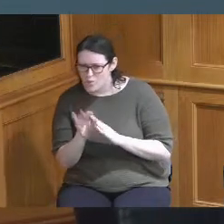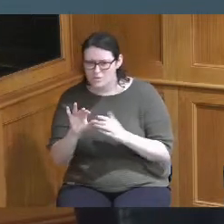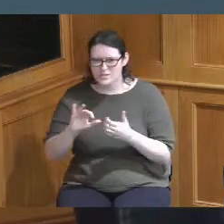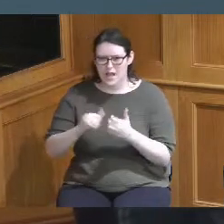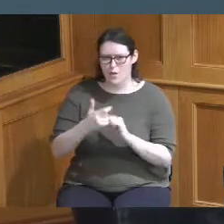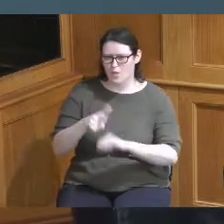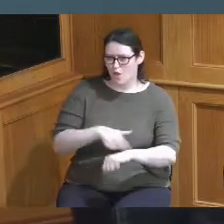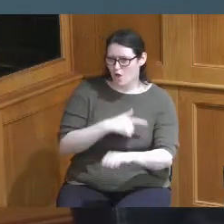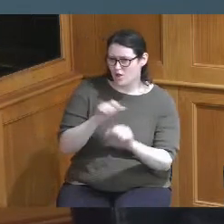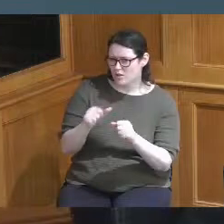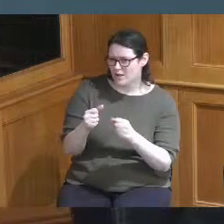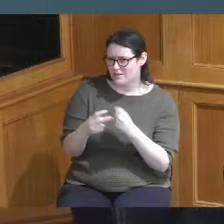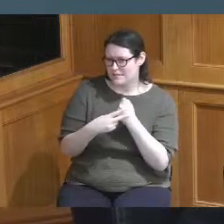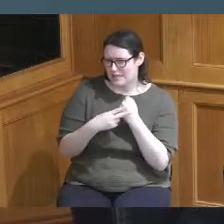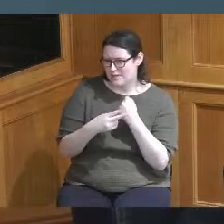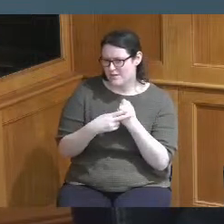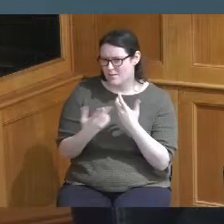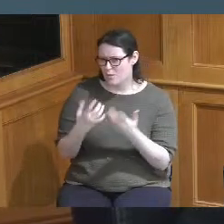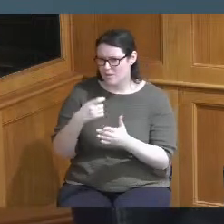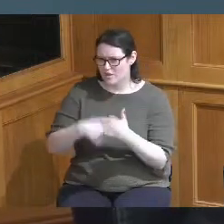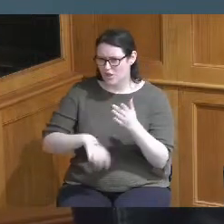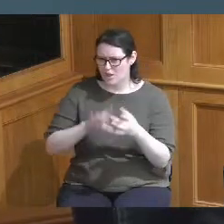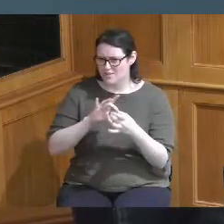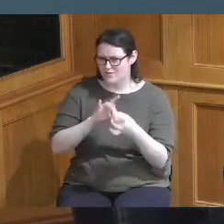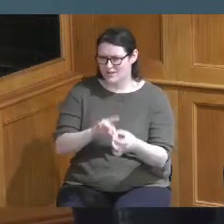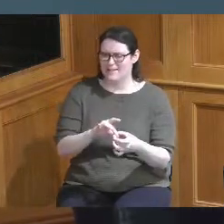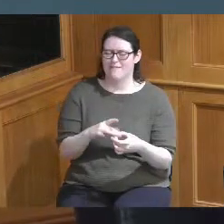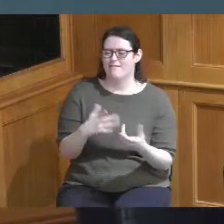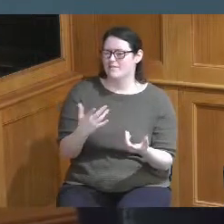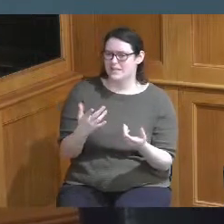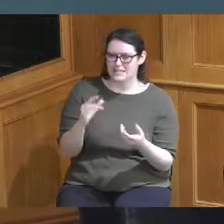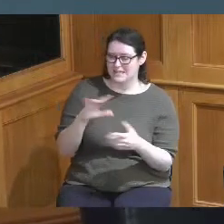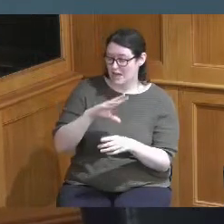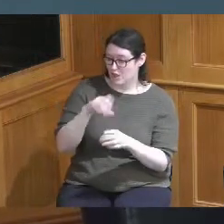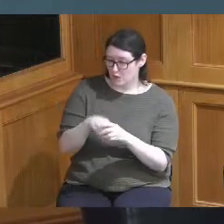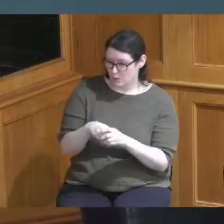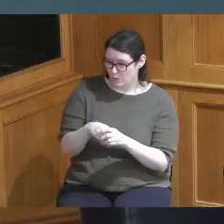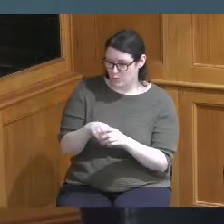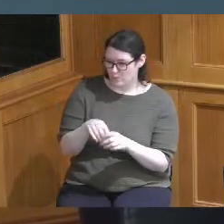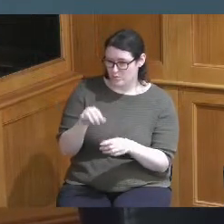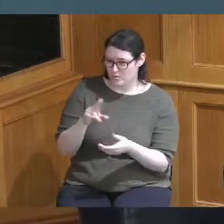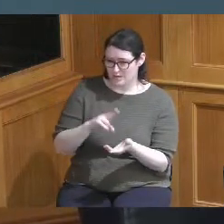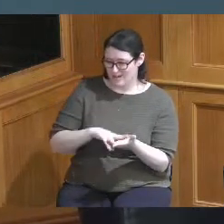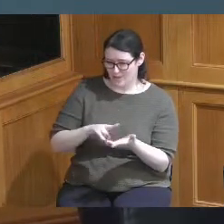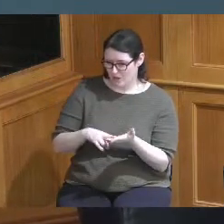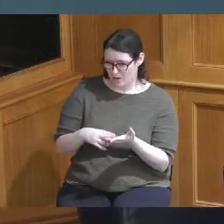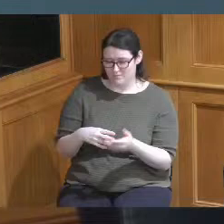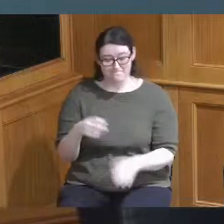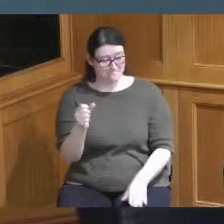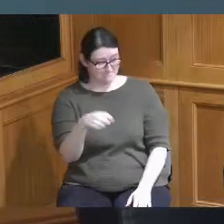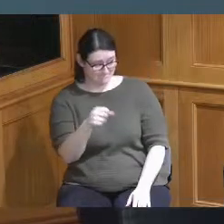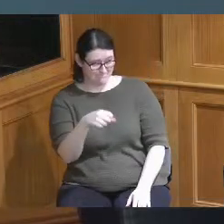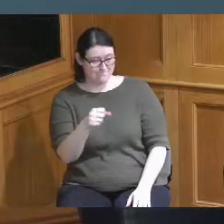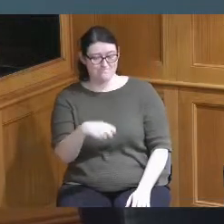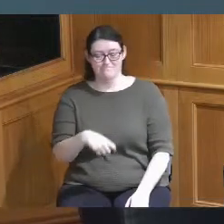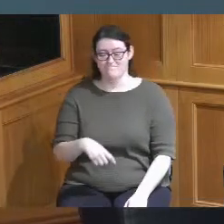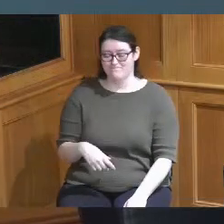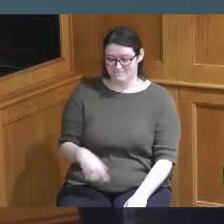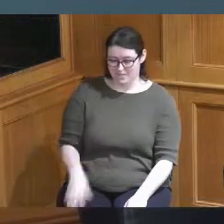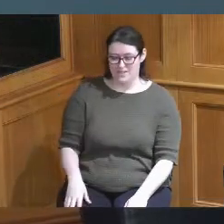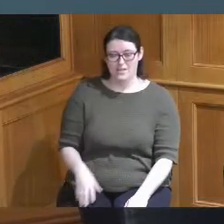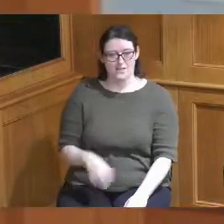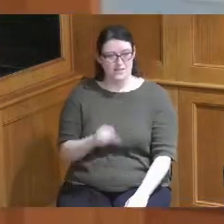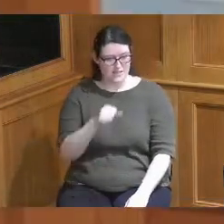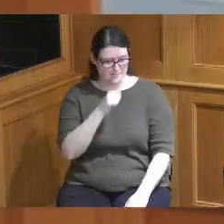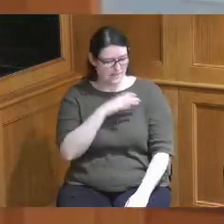and the cost of holding on to those videos. So is it inclusive in here for storage? Yes, ma'am. It is? So, Evan's